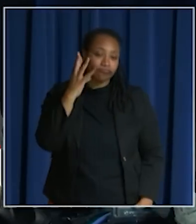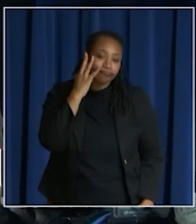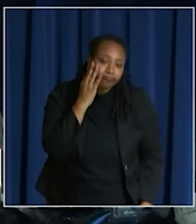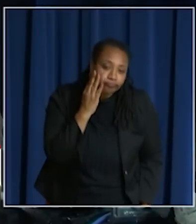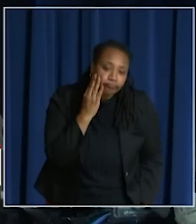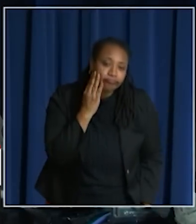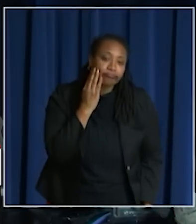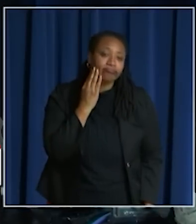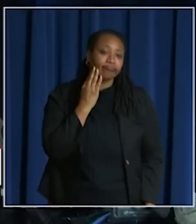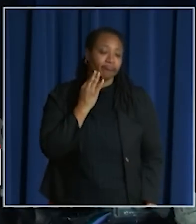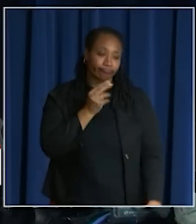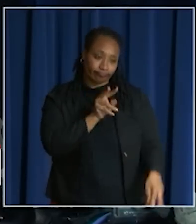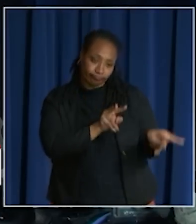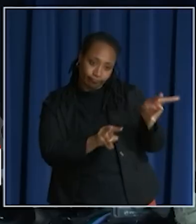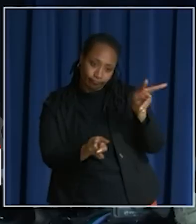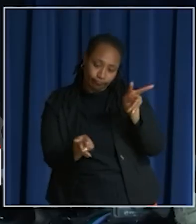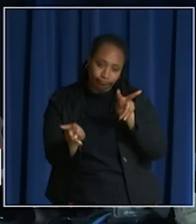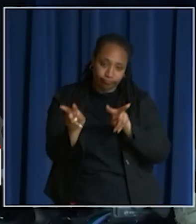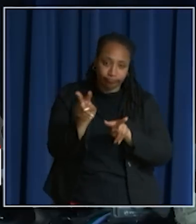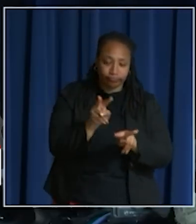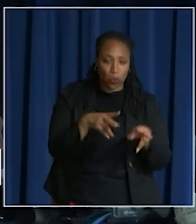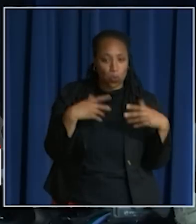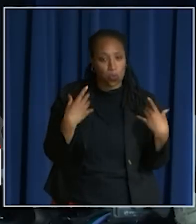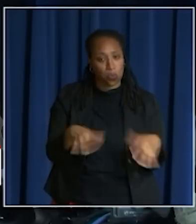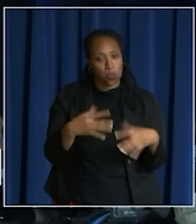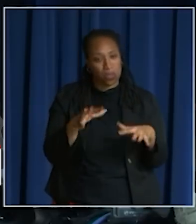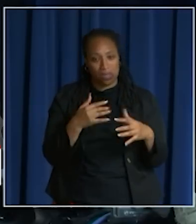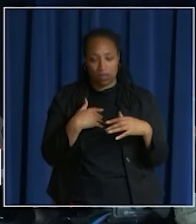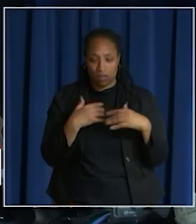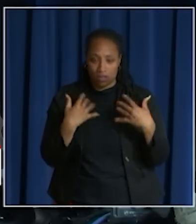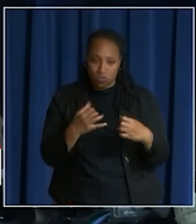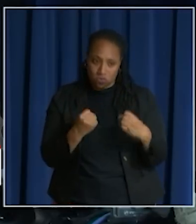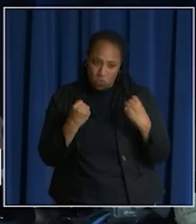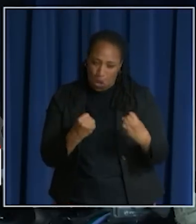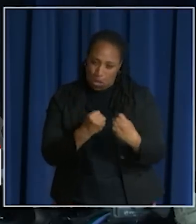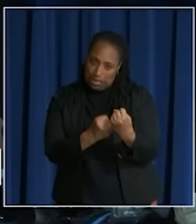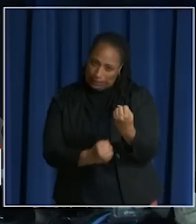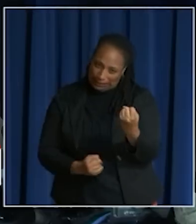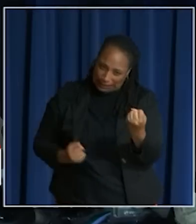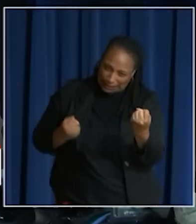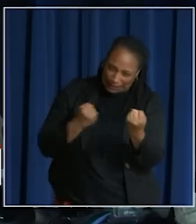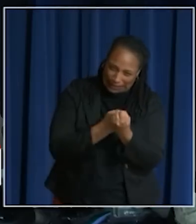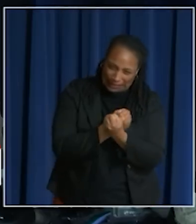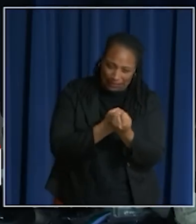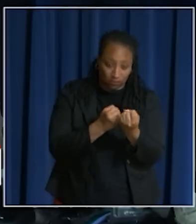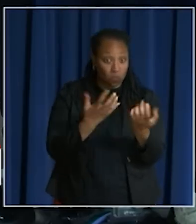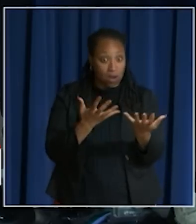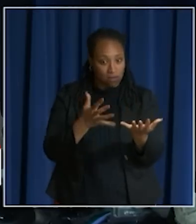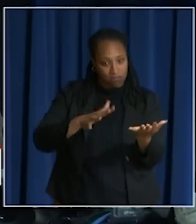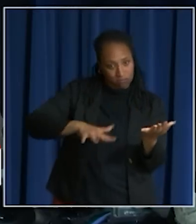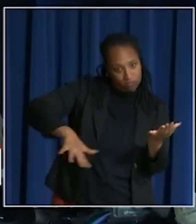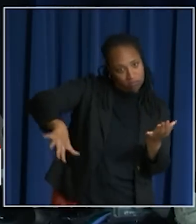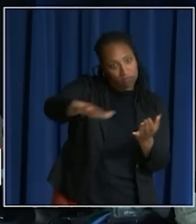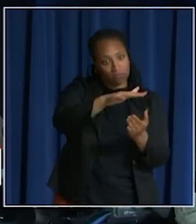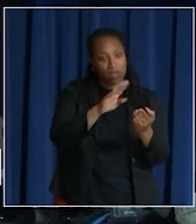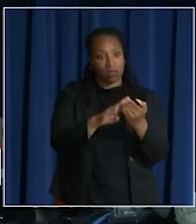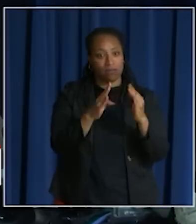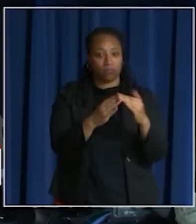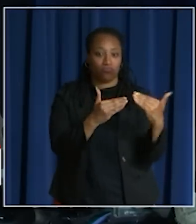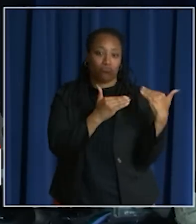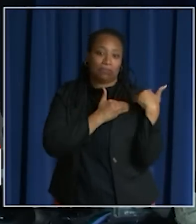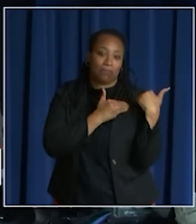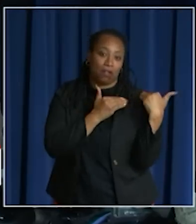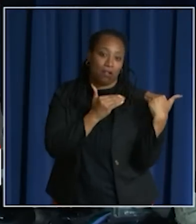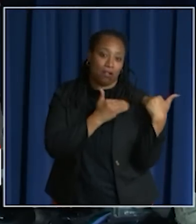service very pro accountability. Okay, I am an accountability mayor. If you commit